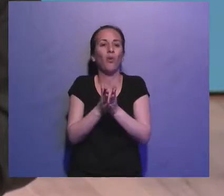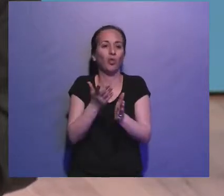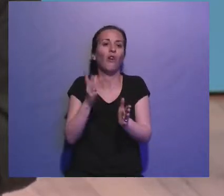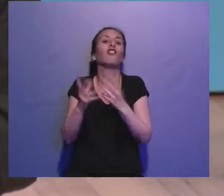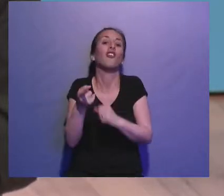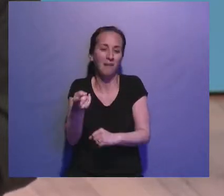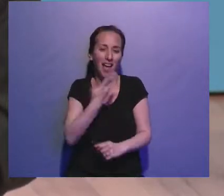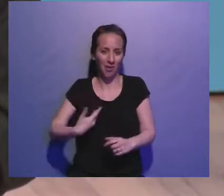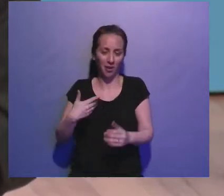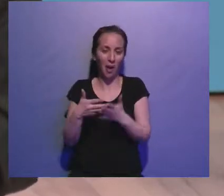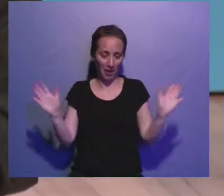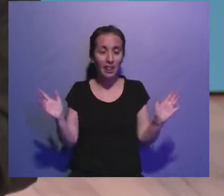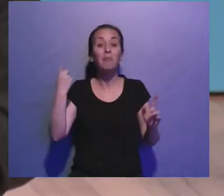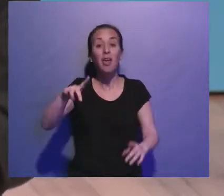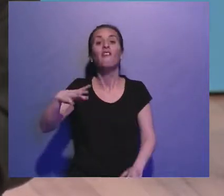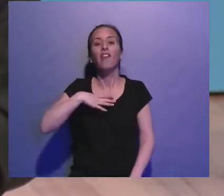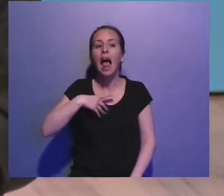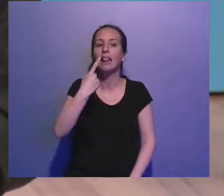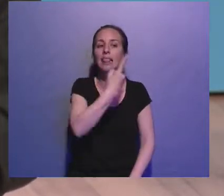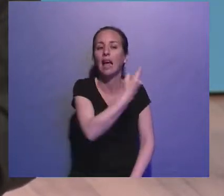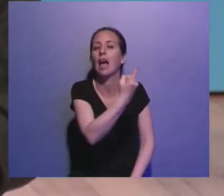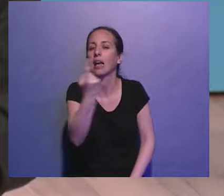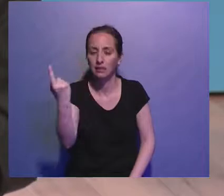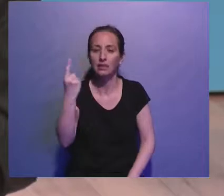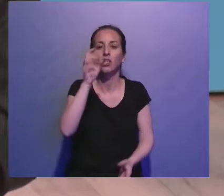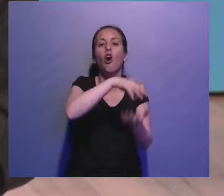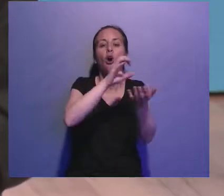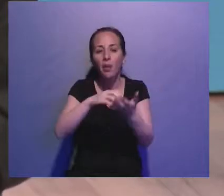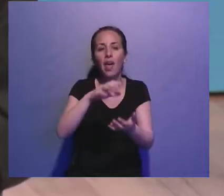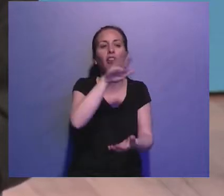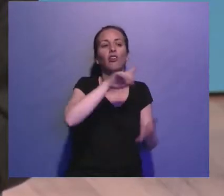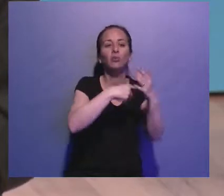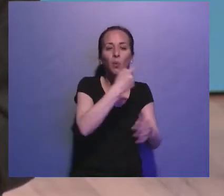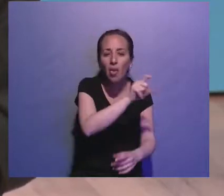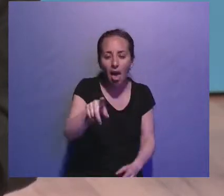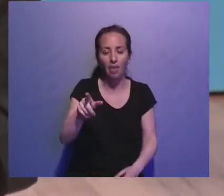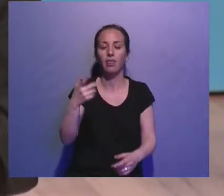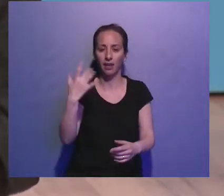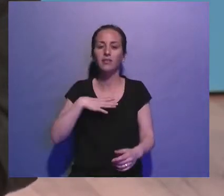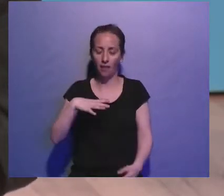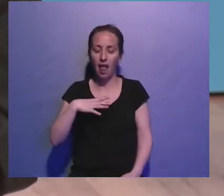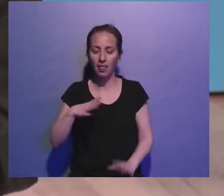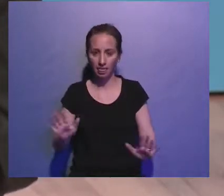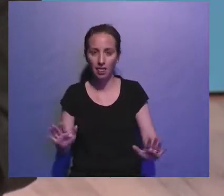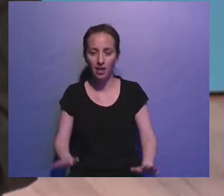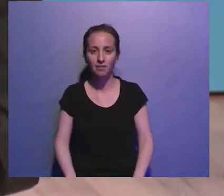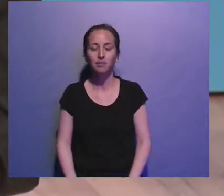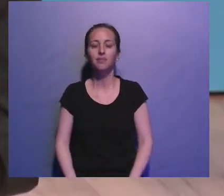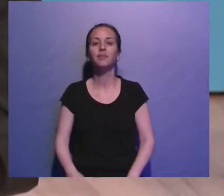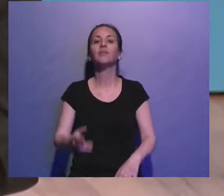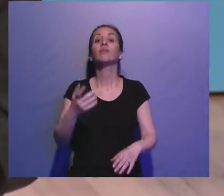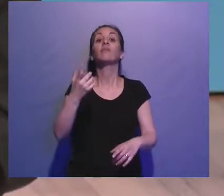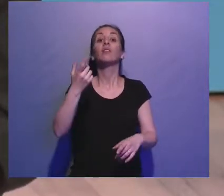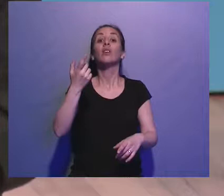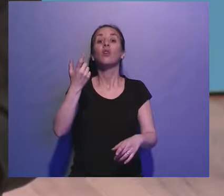is working with a focus on open government, but we still need to reach out to other